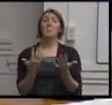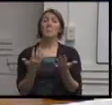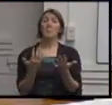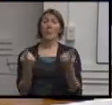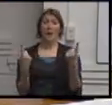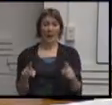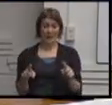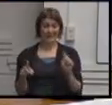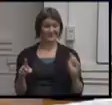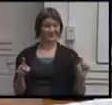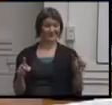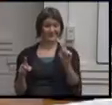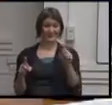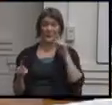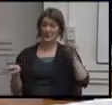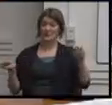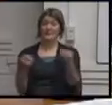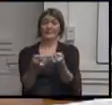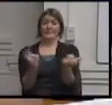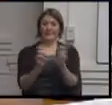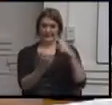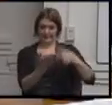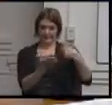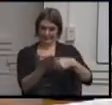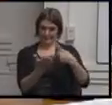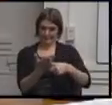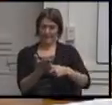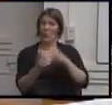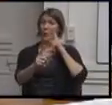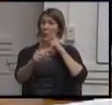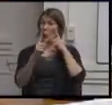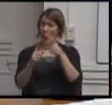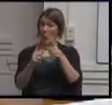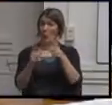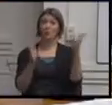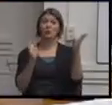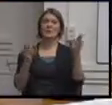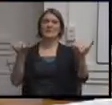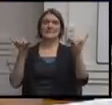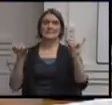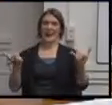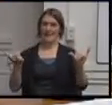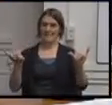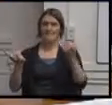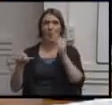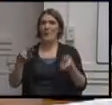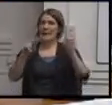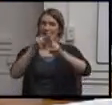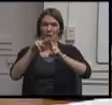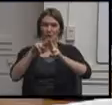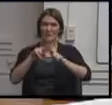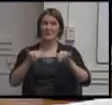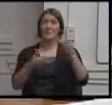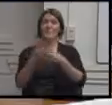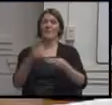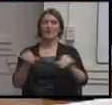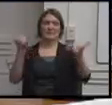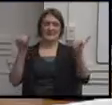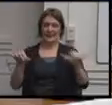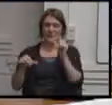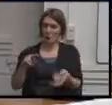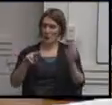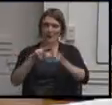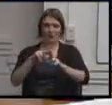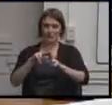of is a level service, level funded budget. Essentially,